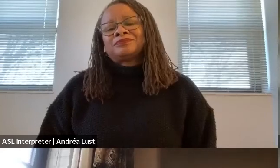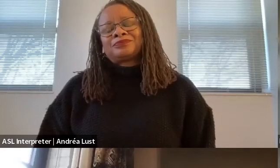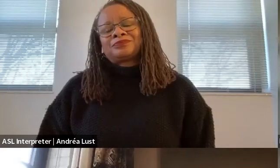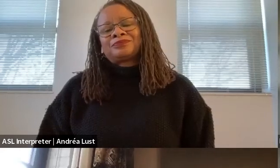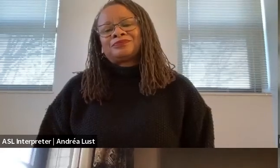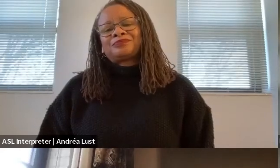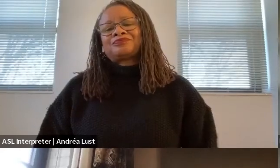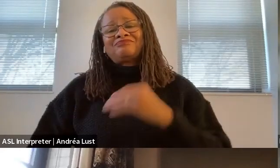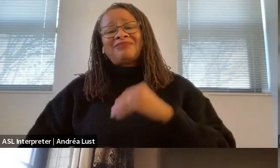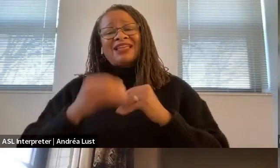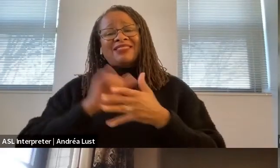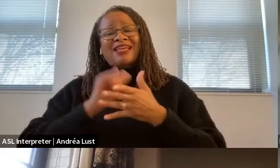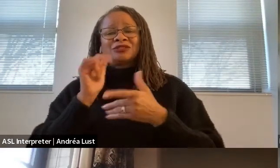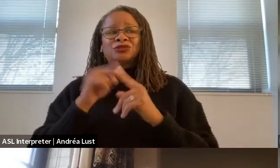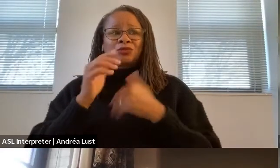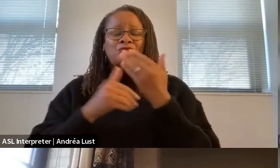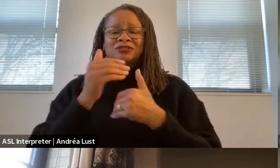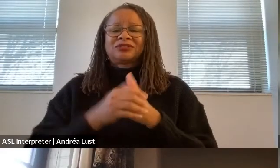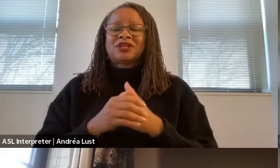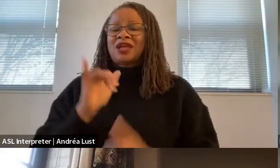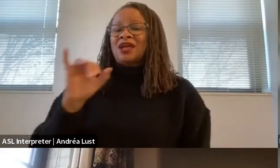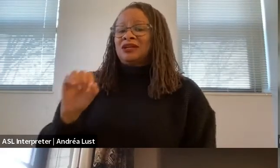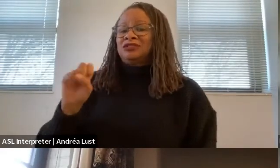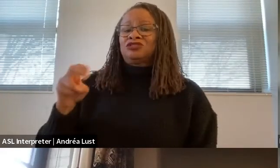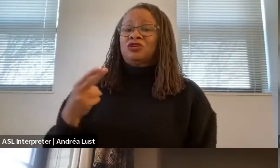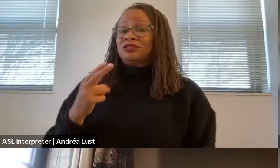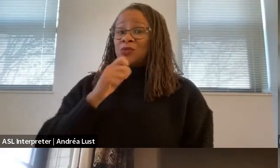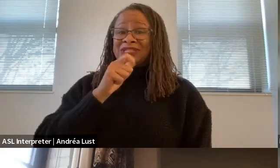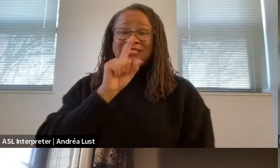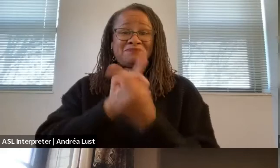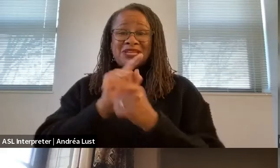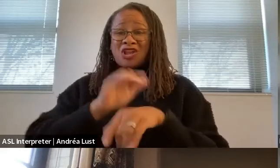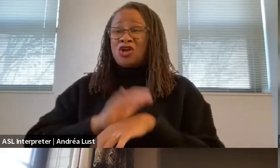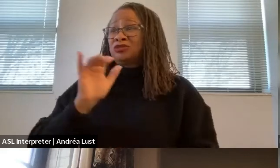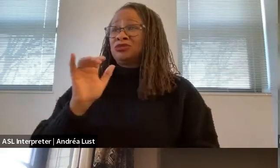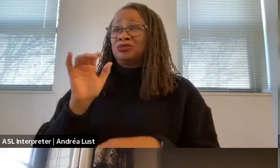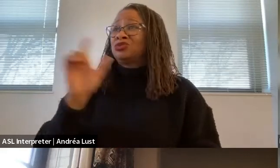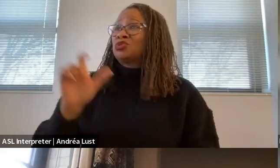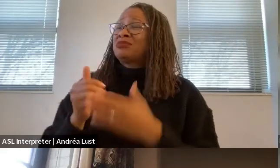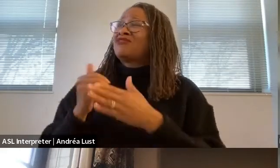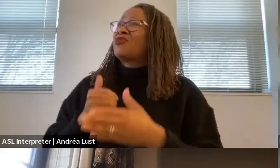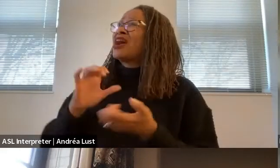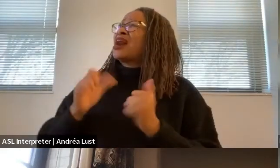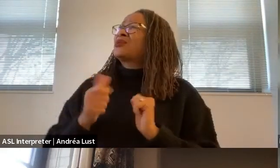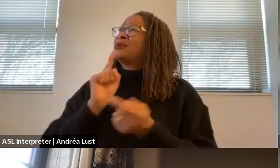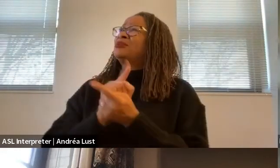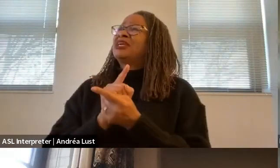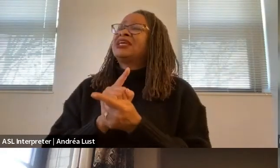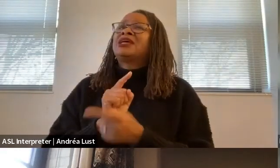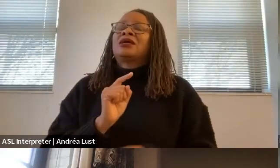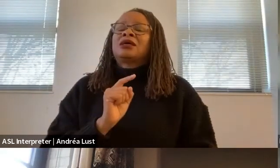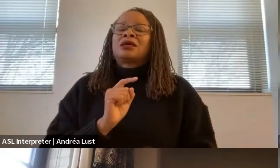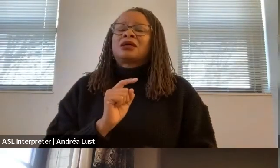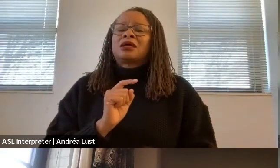I think Josh and I actually didn't even meet on Zoom before we did it. Like we just got